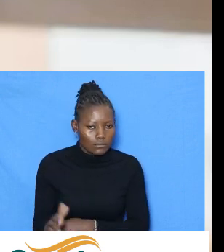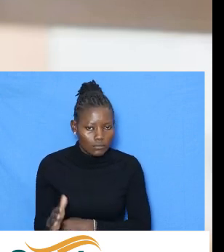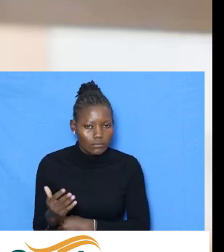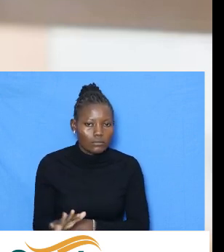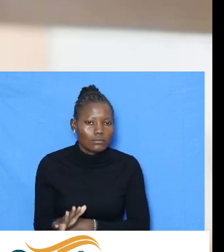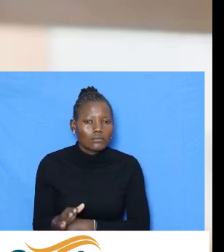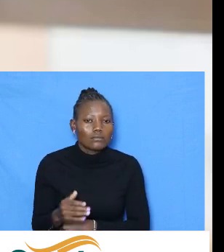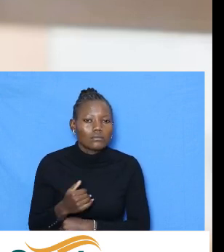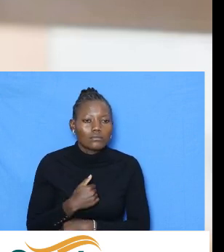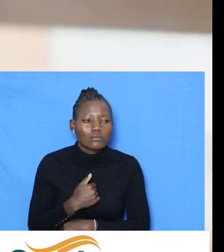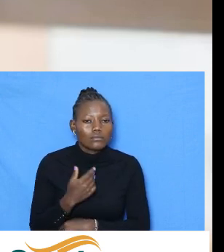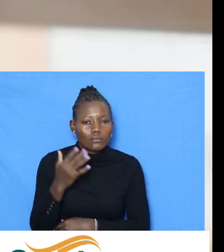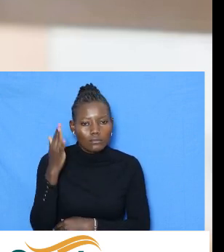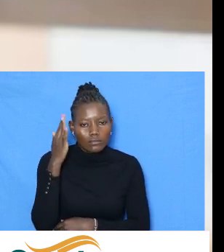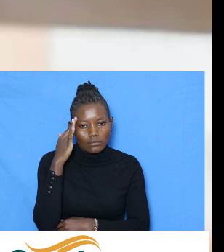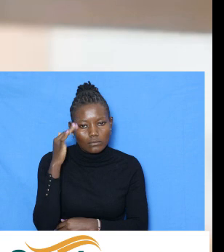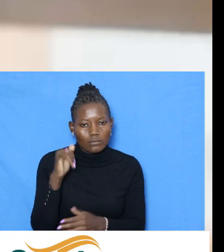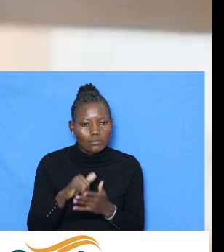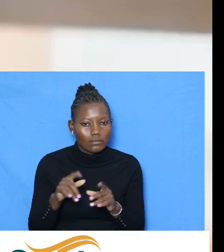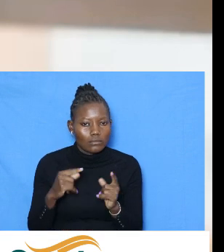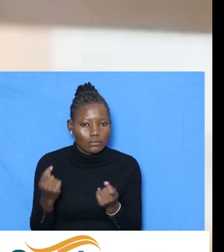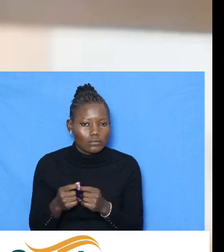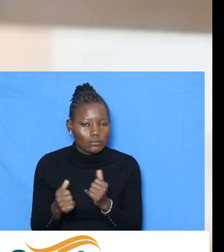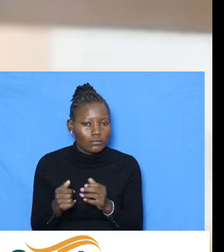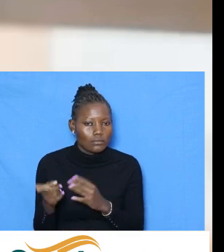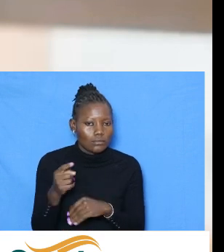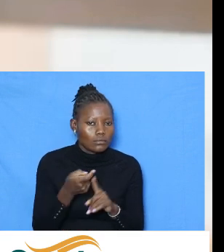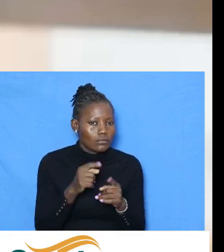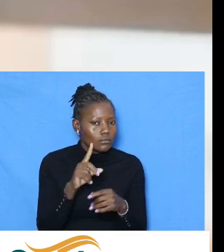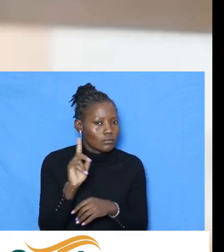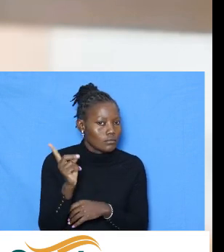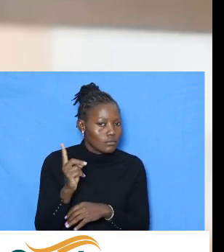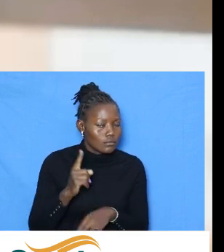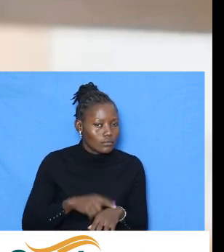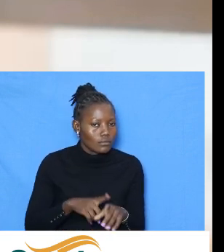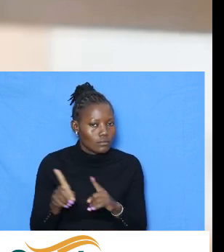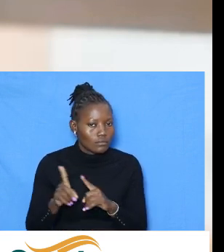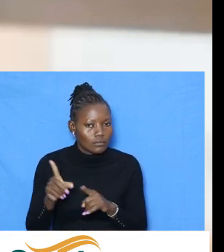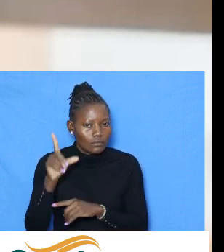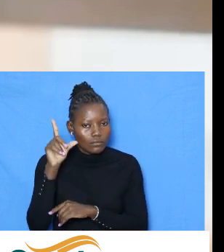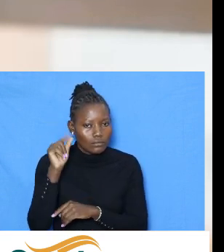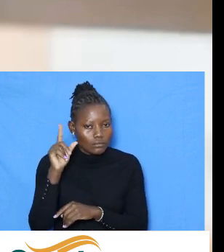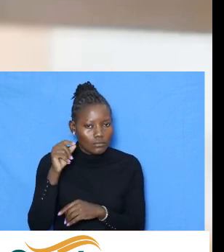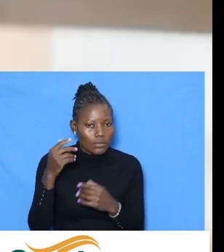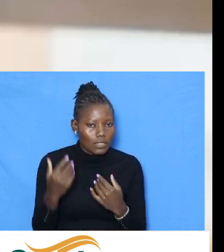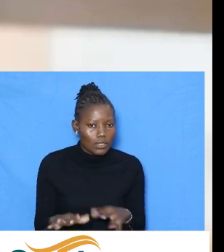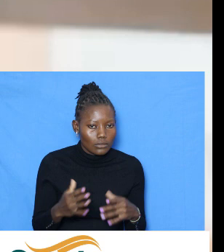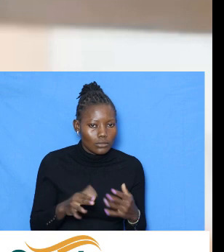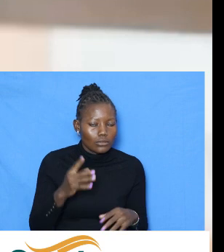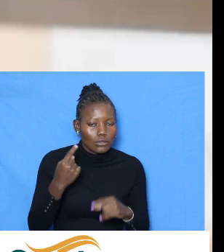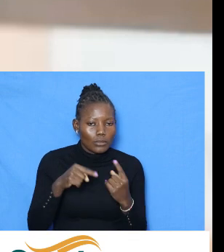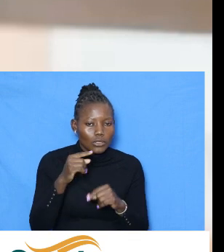So I've realized that teams that come from Nairobi and they go to Mombasa, they tend to lose most of their